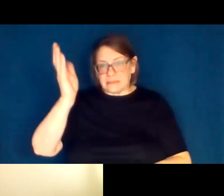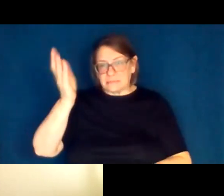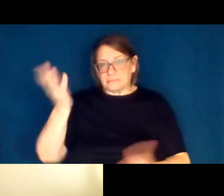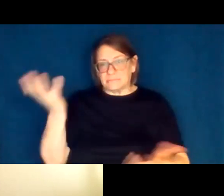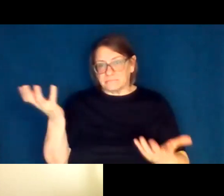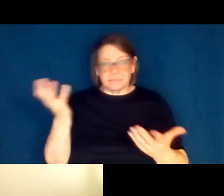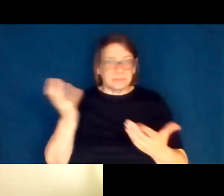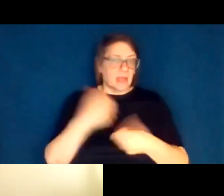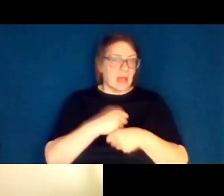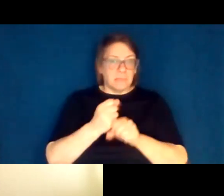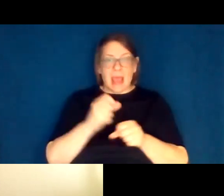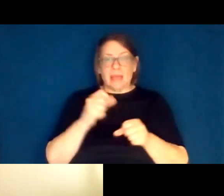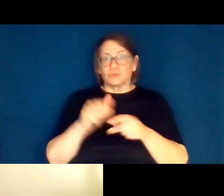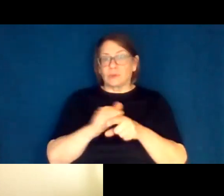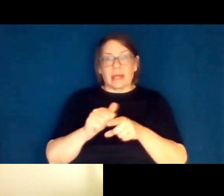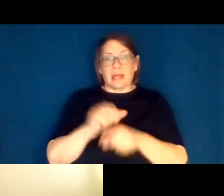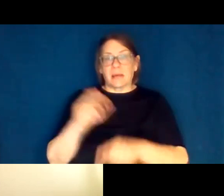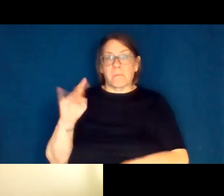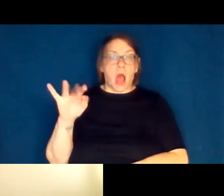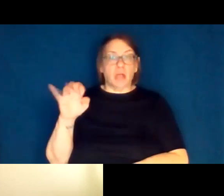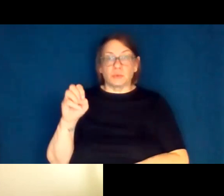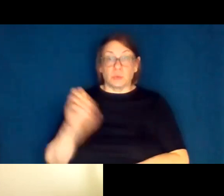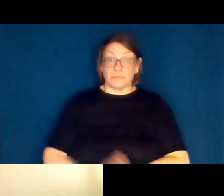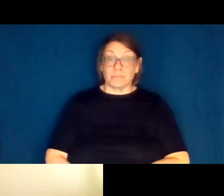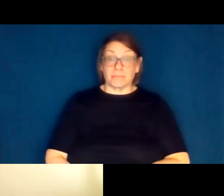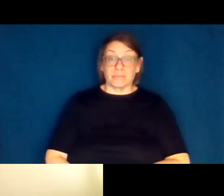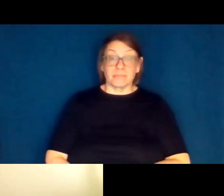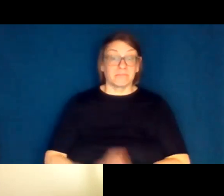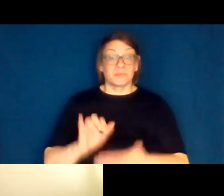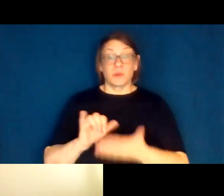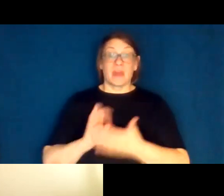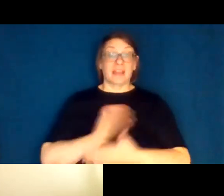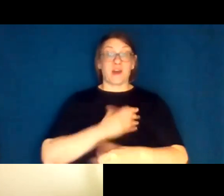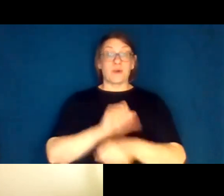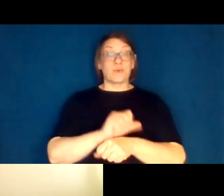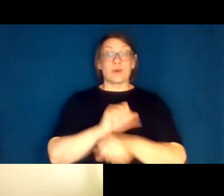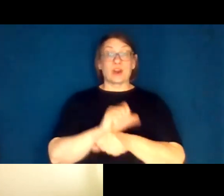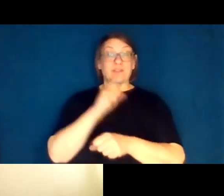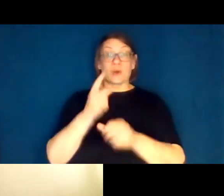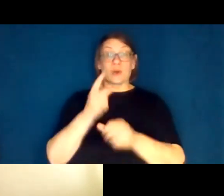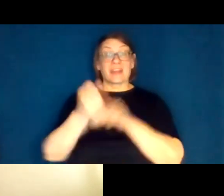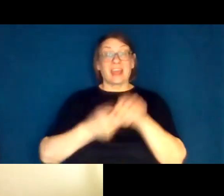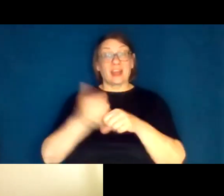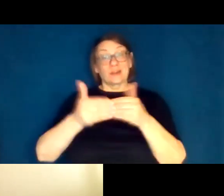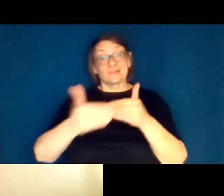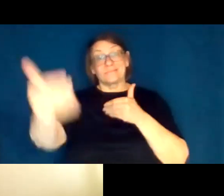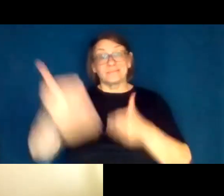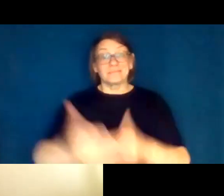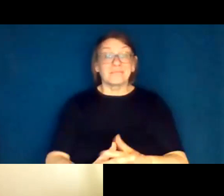making into training modules. So that's our work cut out ahead of us.